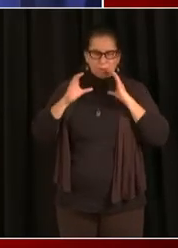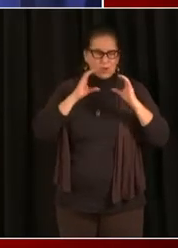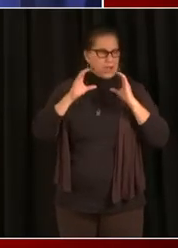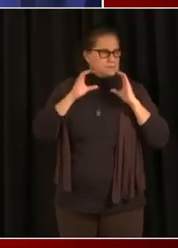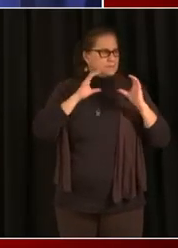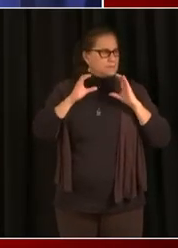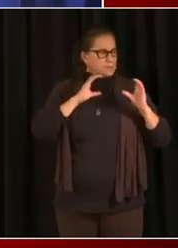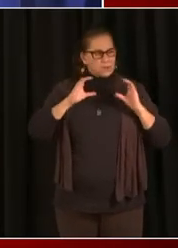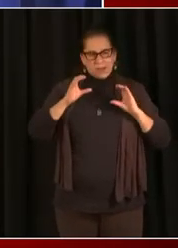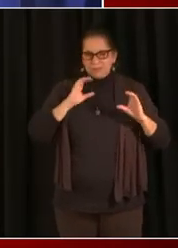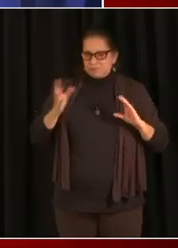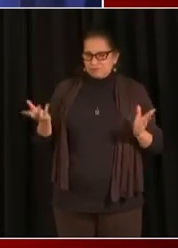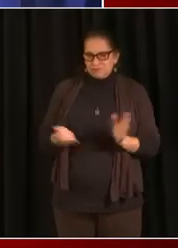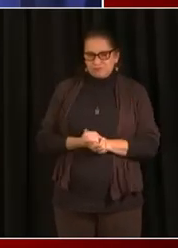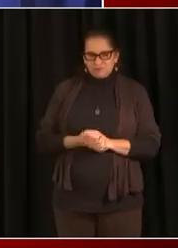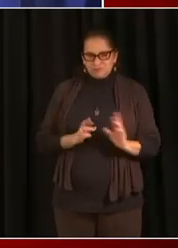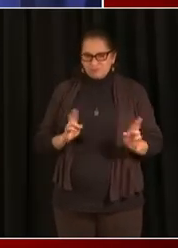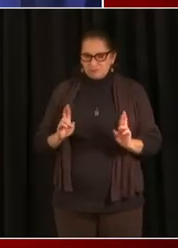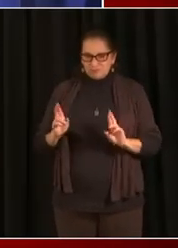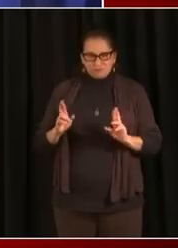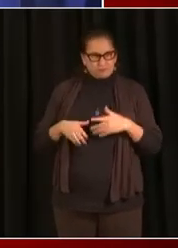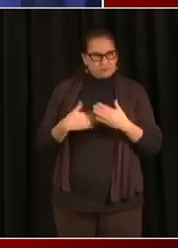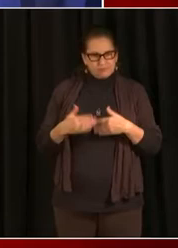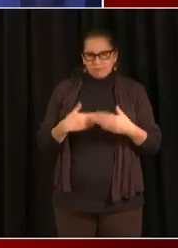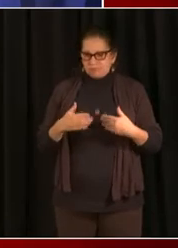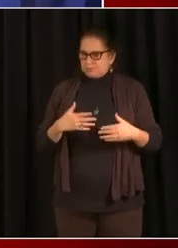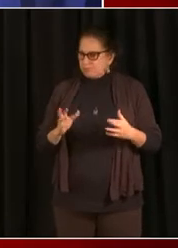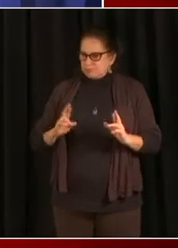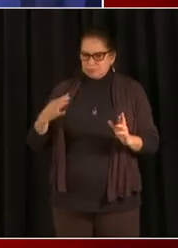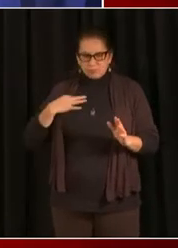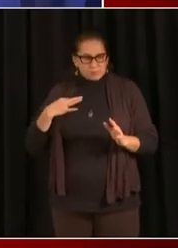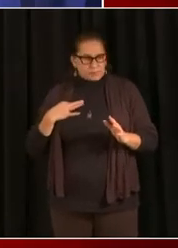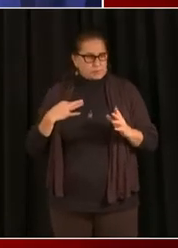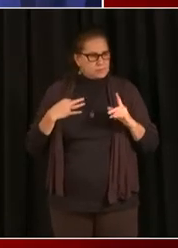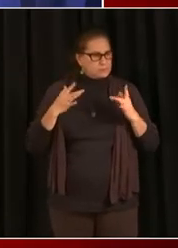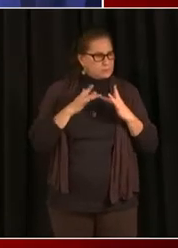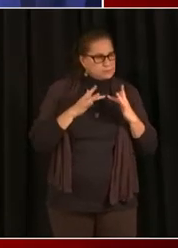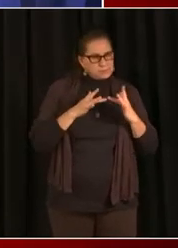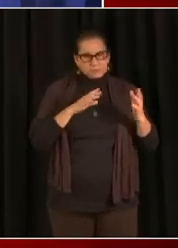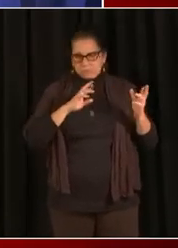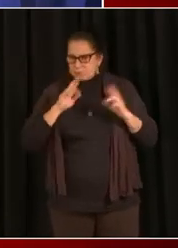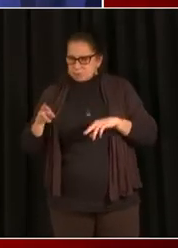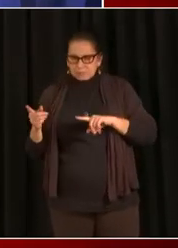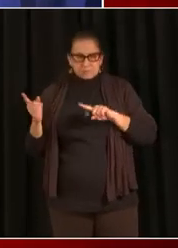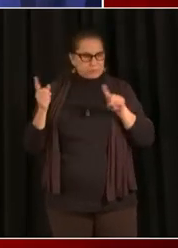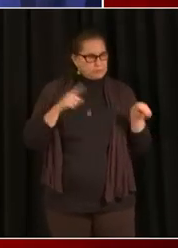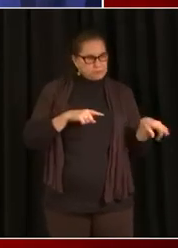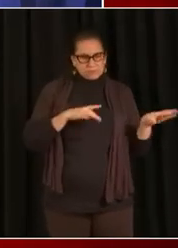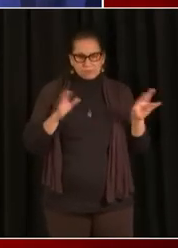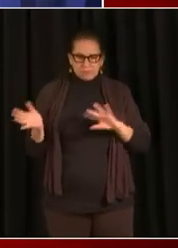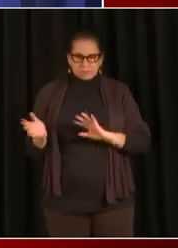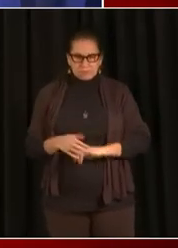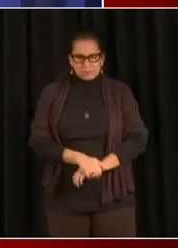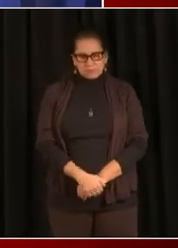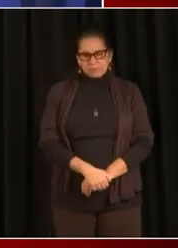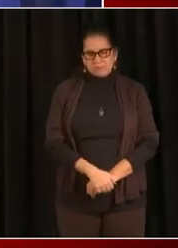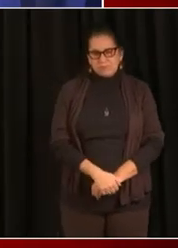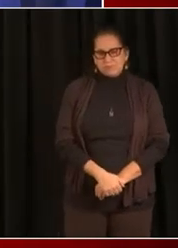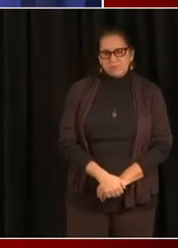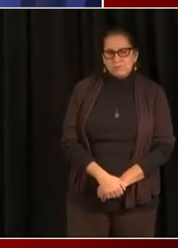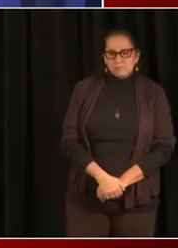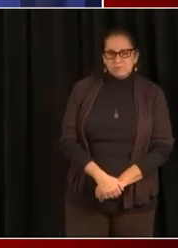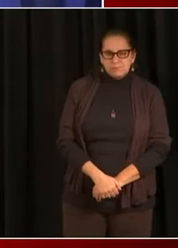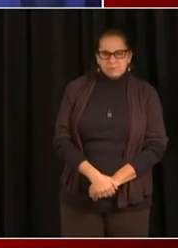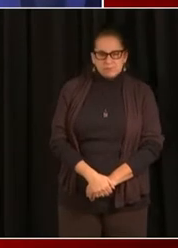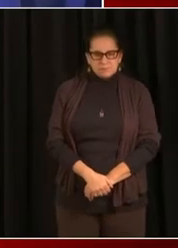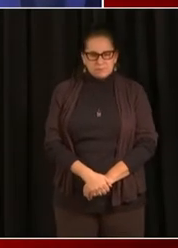through the entire team that stands ready to either respond to your questions and inquiries or assistance that you might need. And then we can